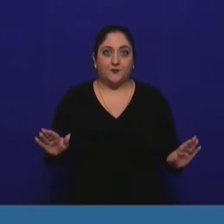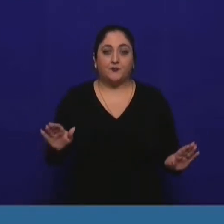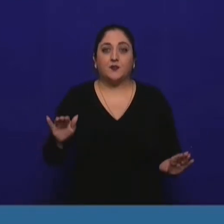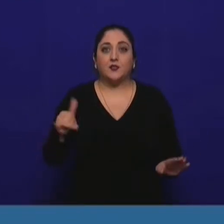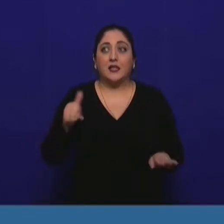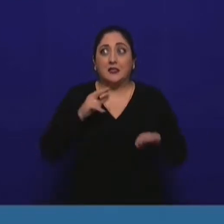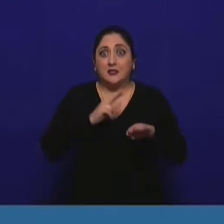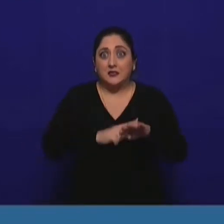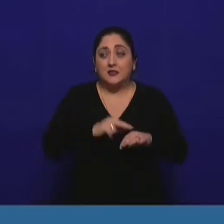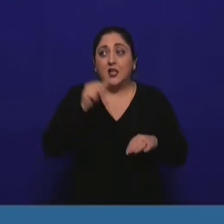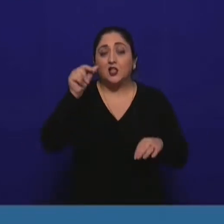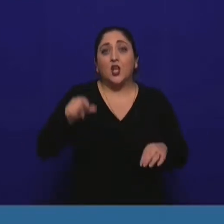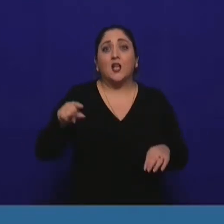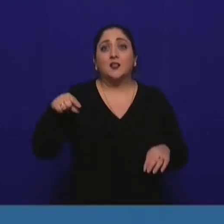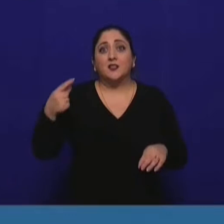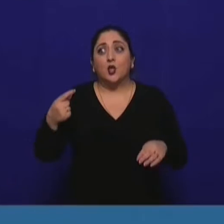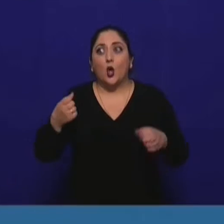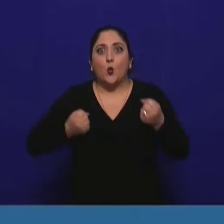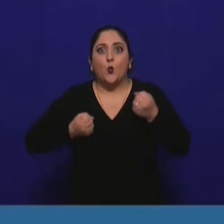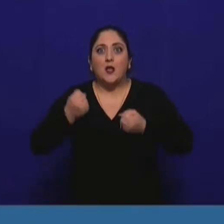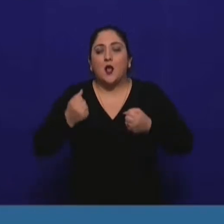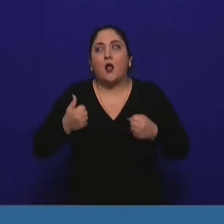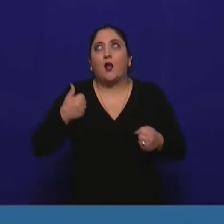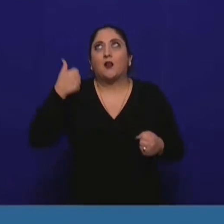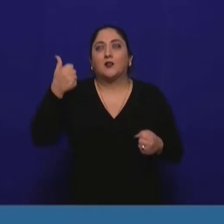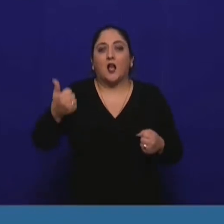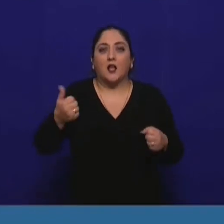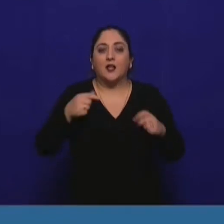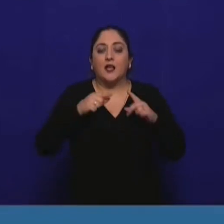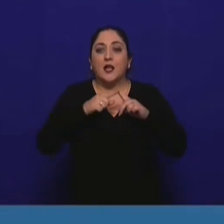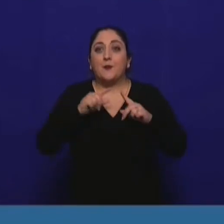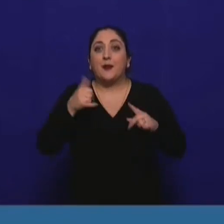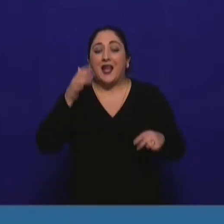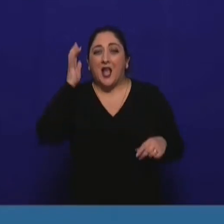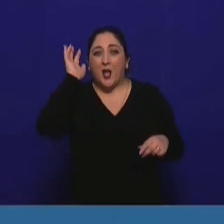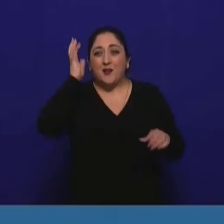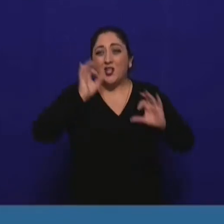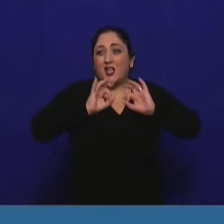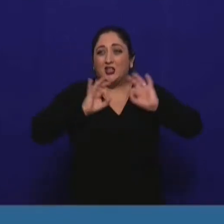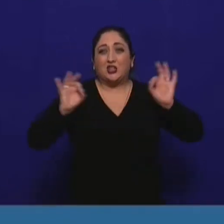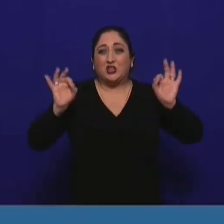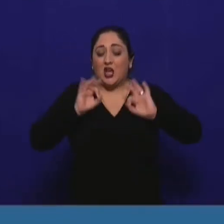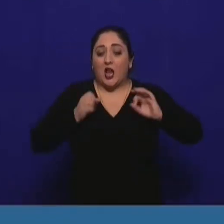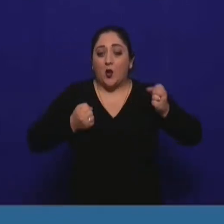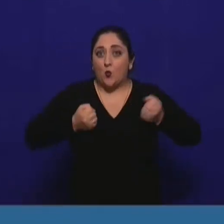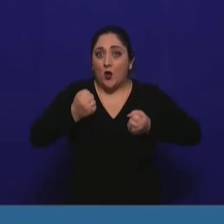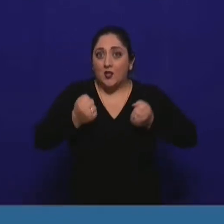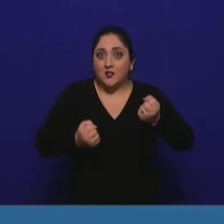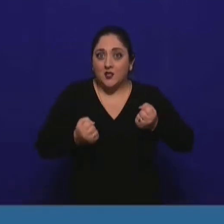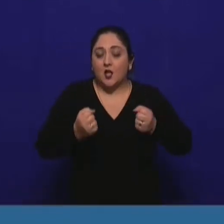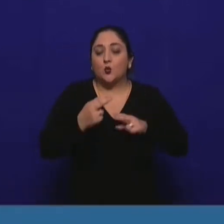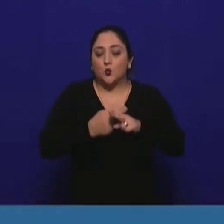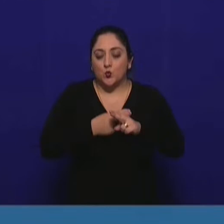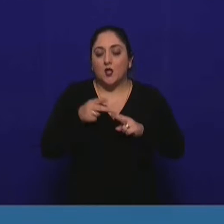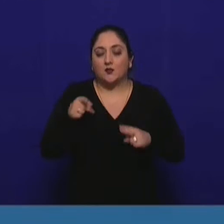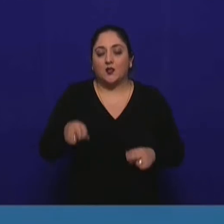jwasluk, wasluhom ħalli aħna nkun nistgħu niddedikaw dan is-servizz għal dawk il-persuni li vera għandhom